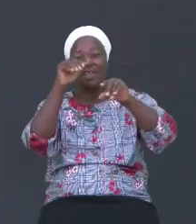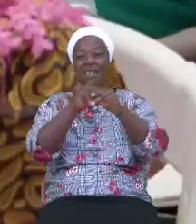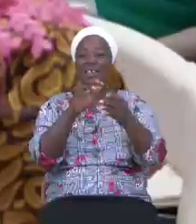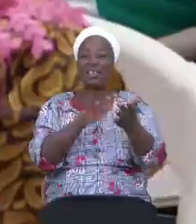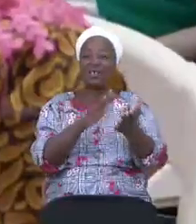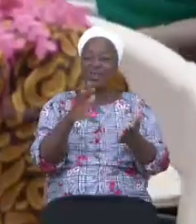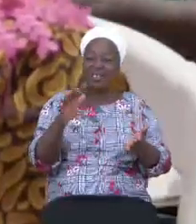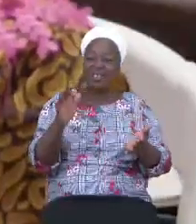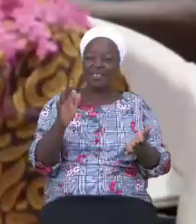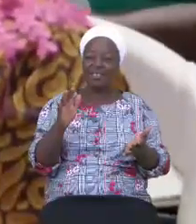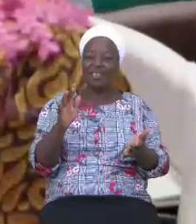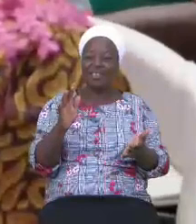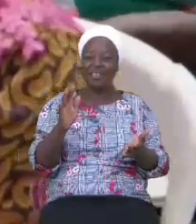glory.